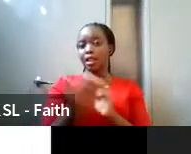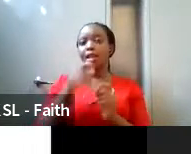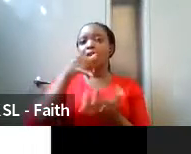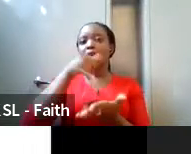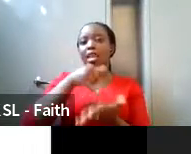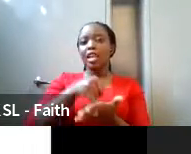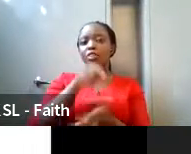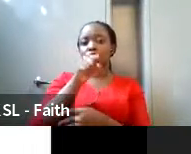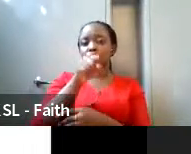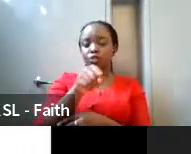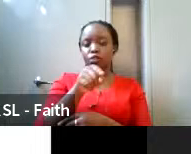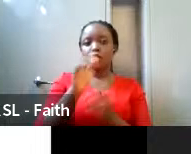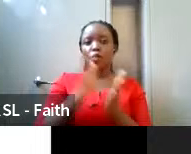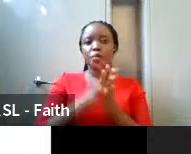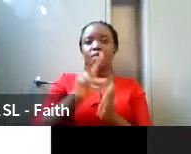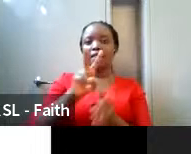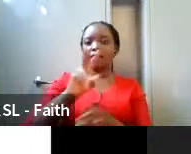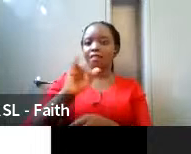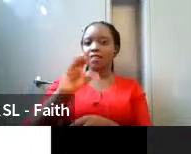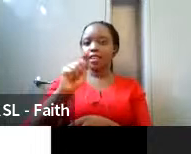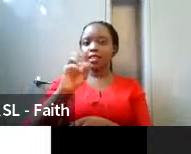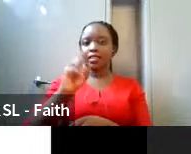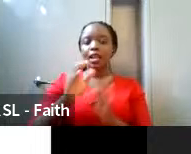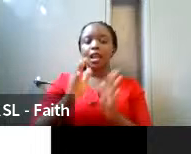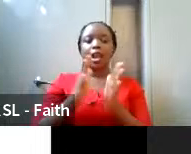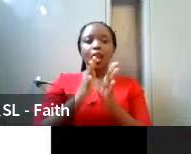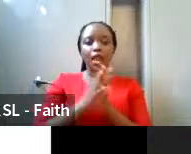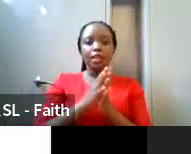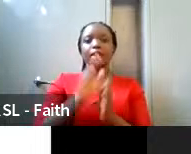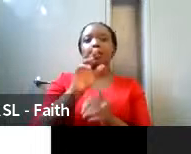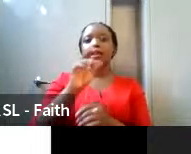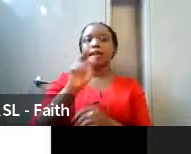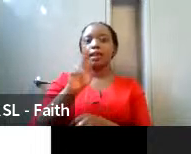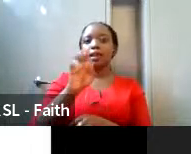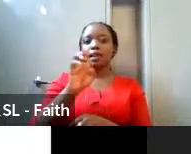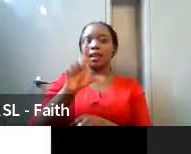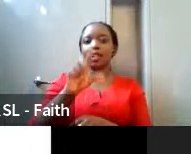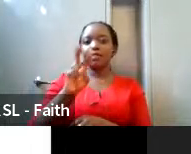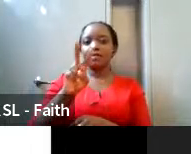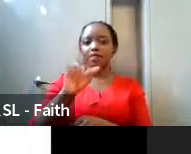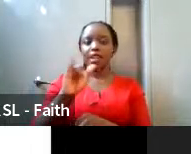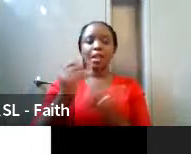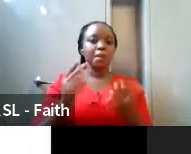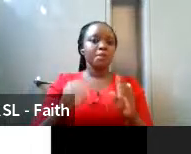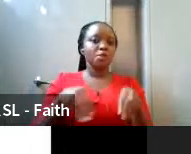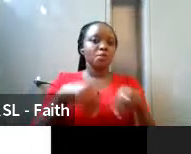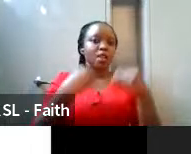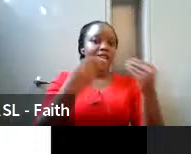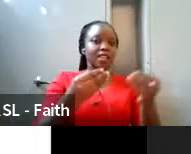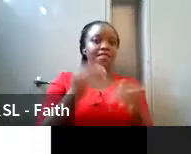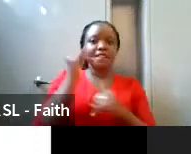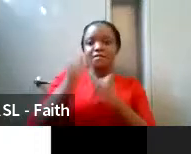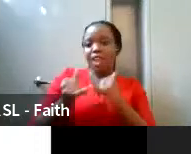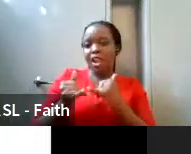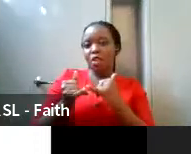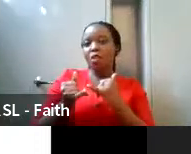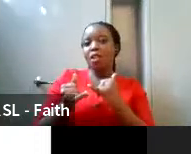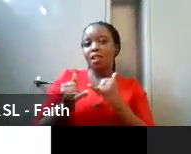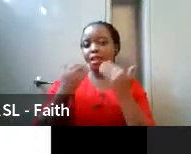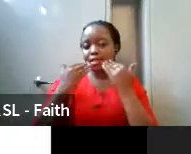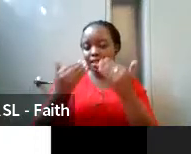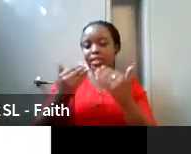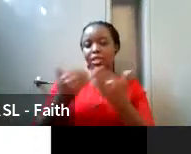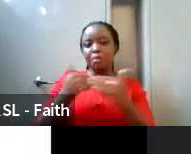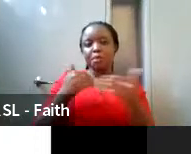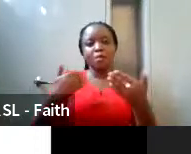of Victor and Kelvin Oscar. So maybe you can give a vote of thanks before we end our session for